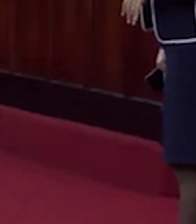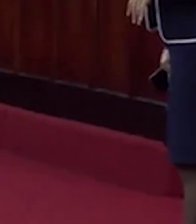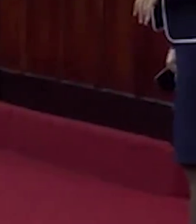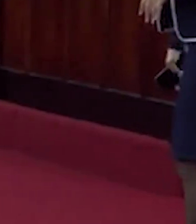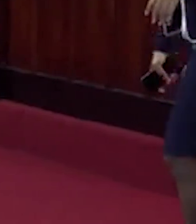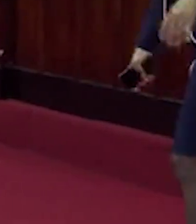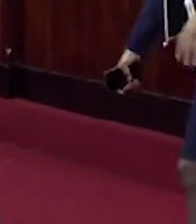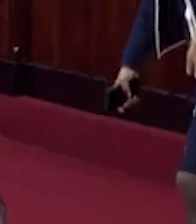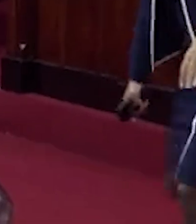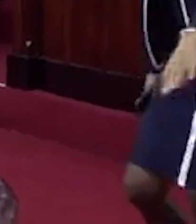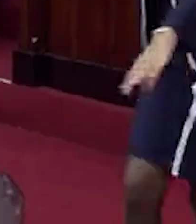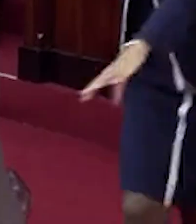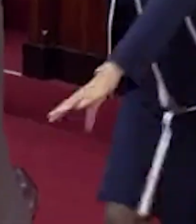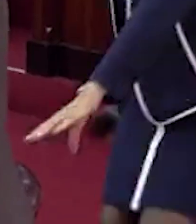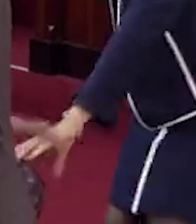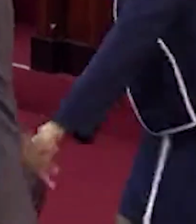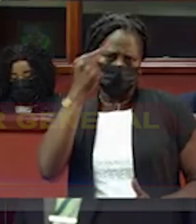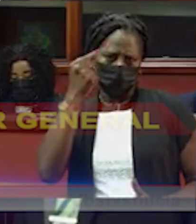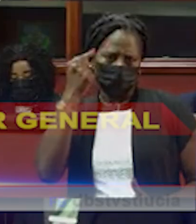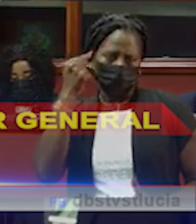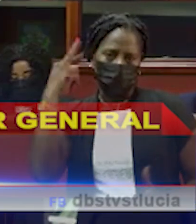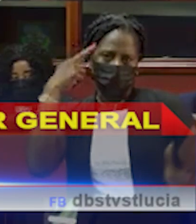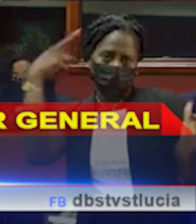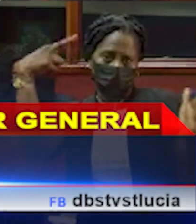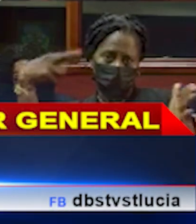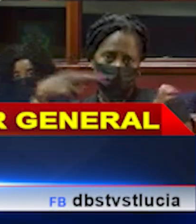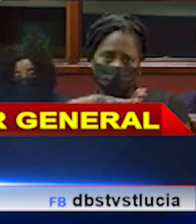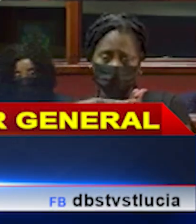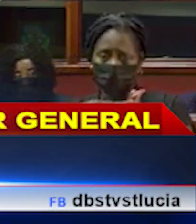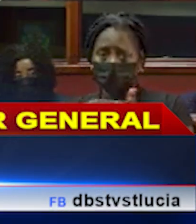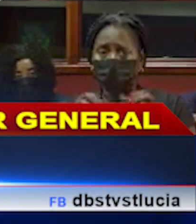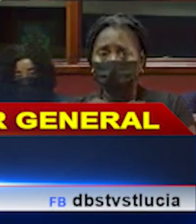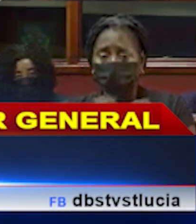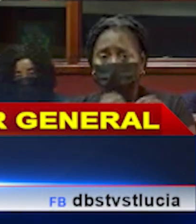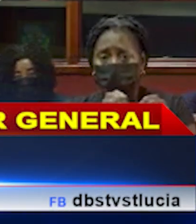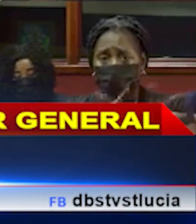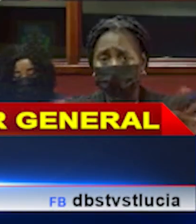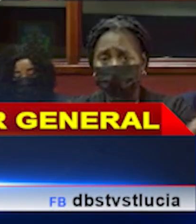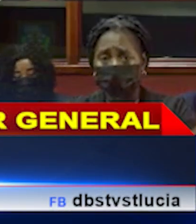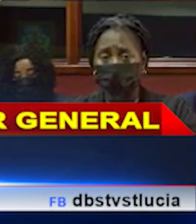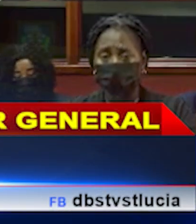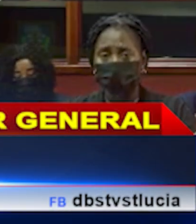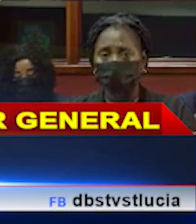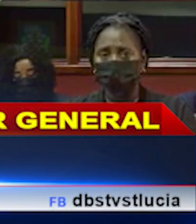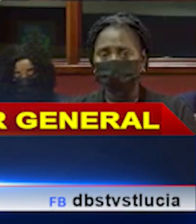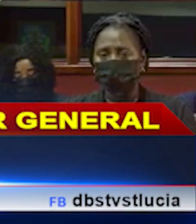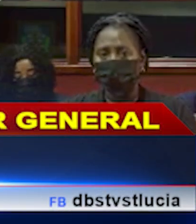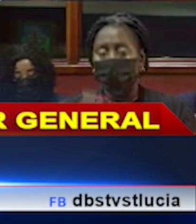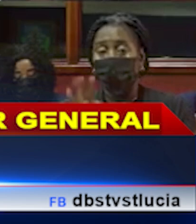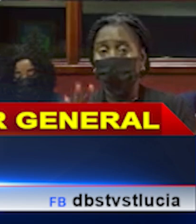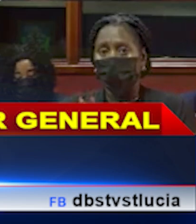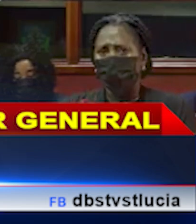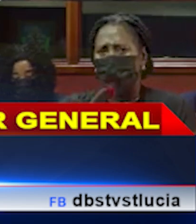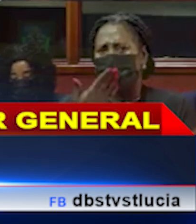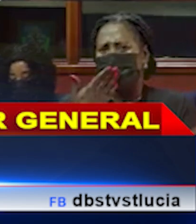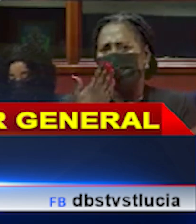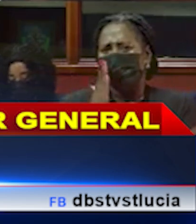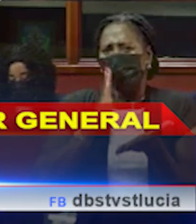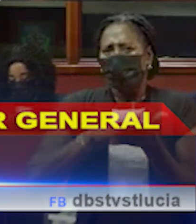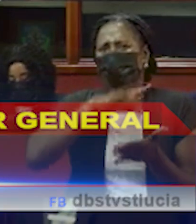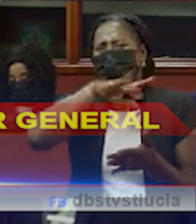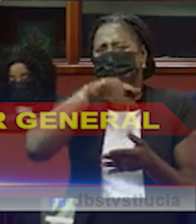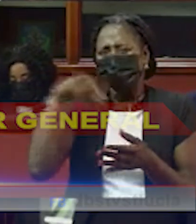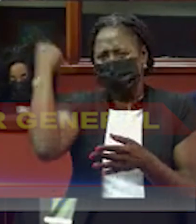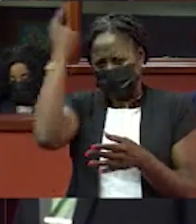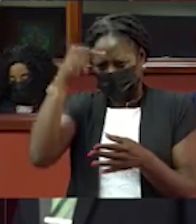My government, in recognition of the widespread, unprecedented reports of alleged corruption during